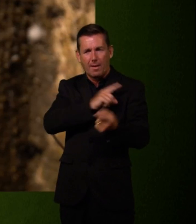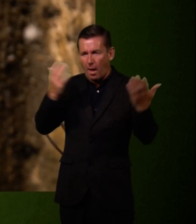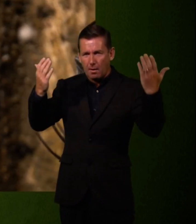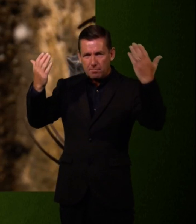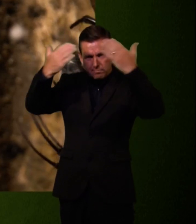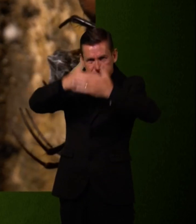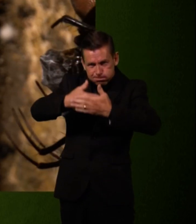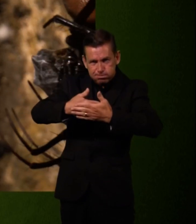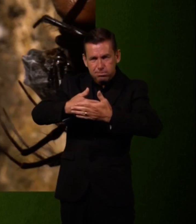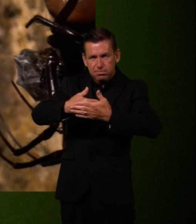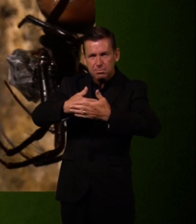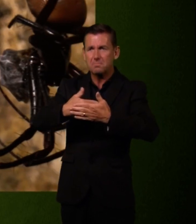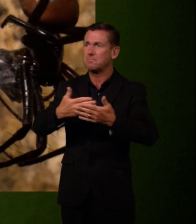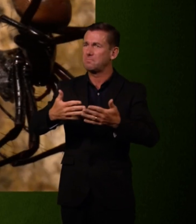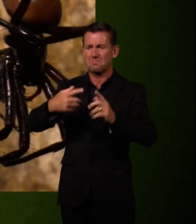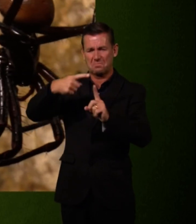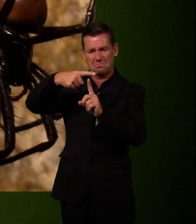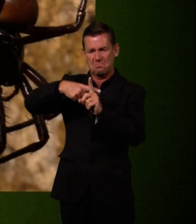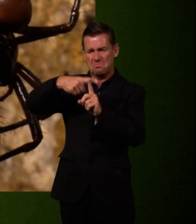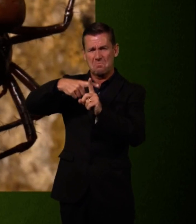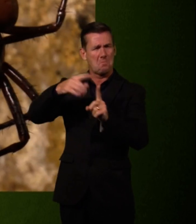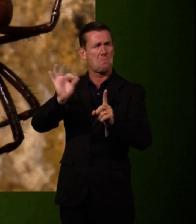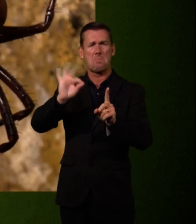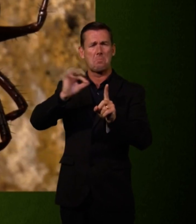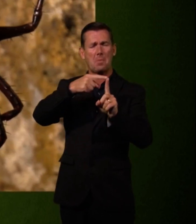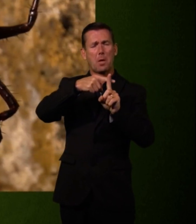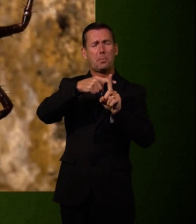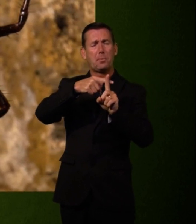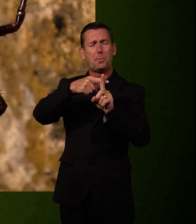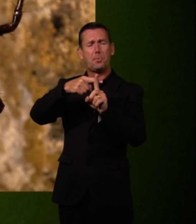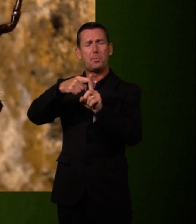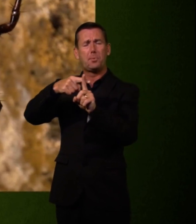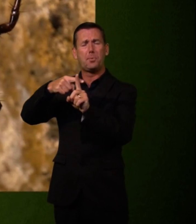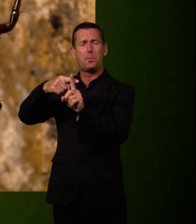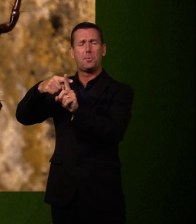and relatively constant humidity and temperatures.